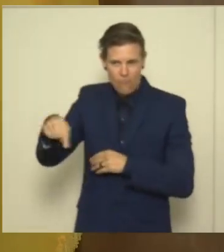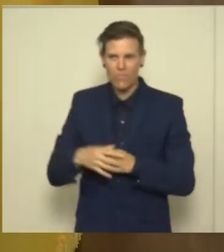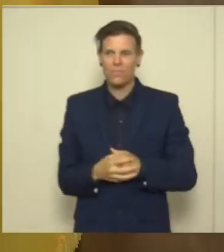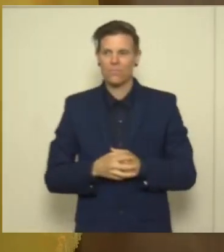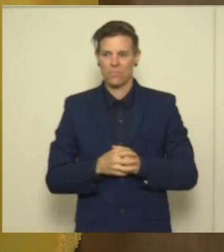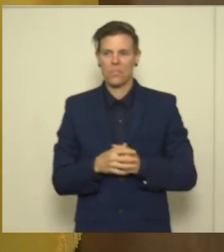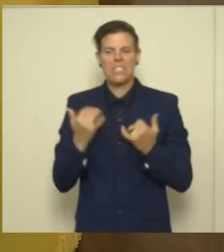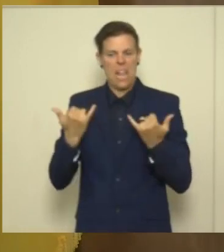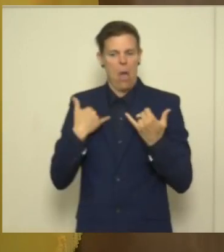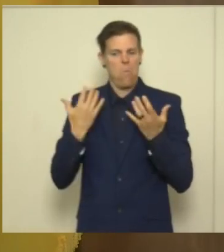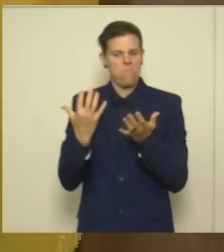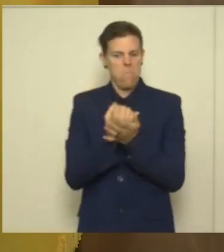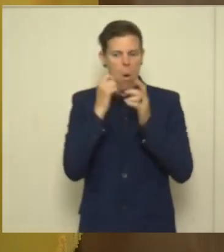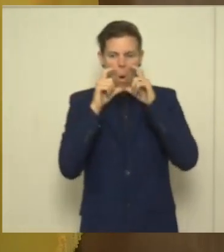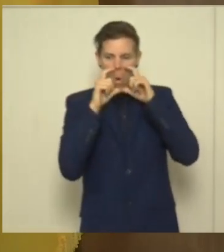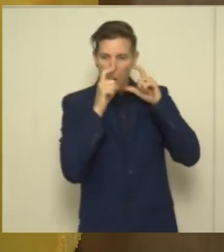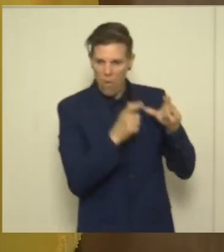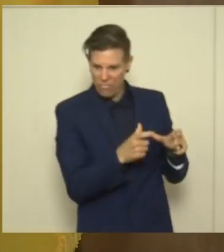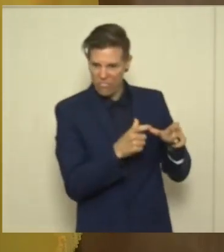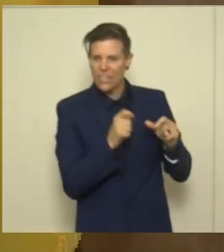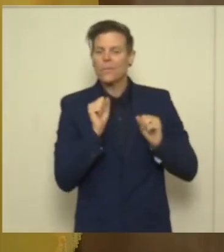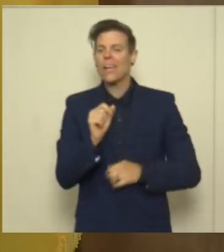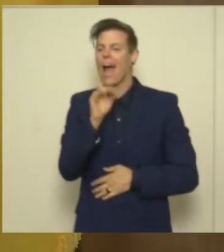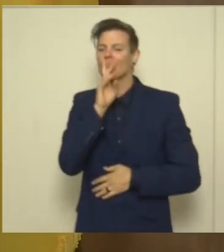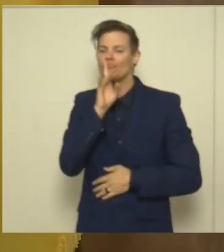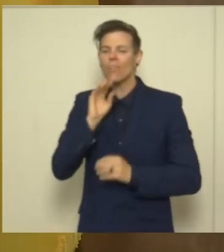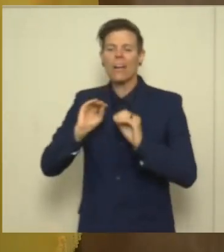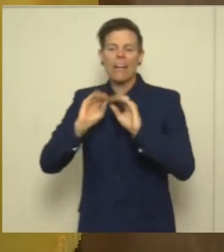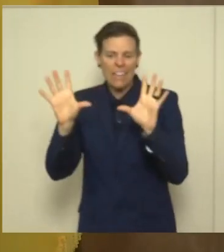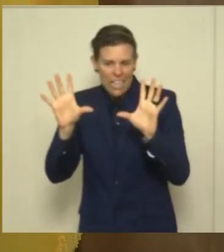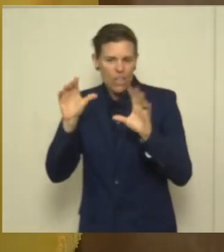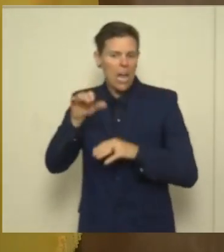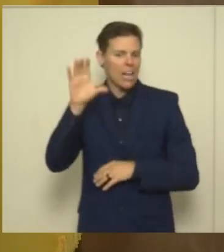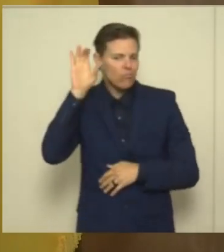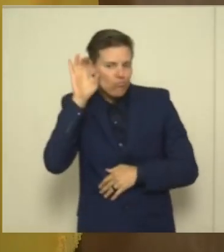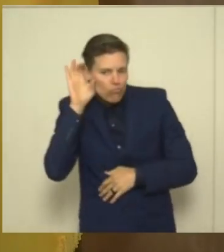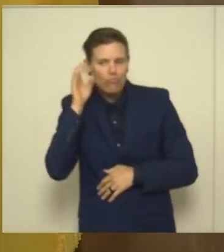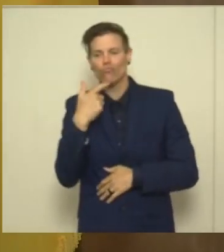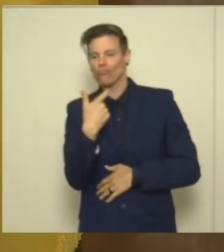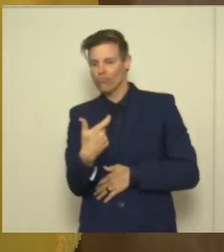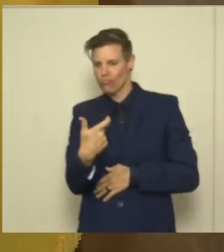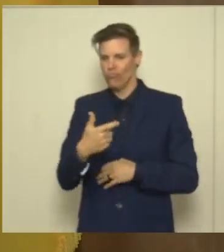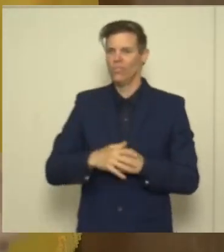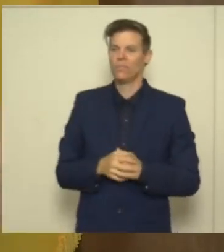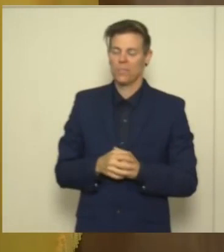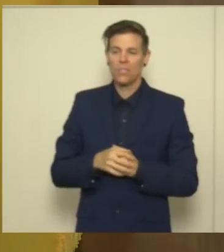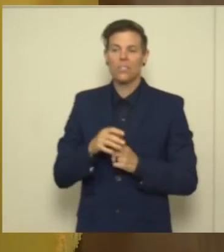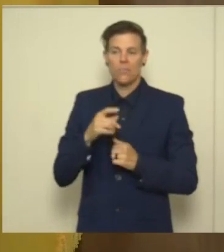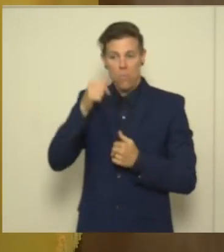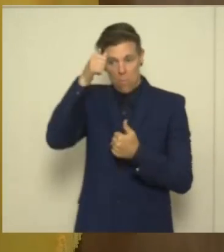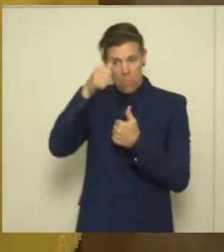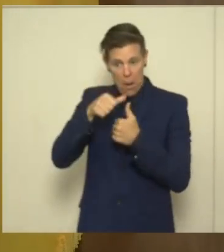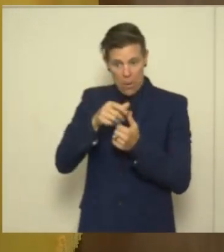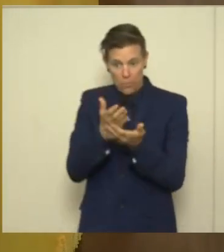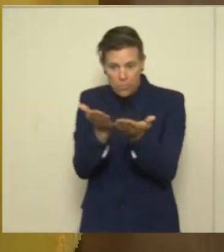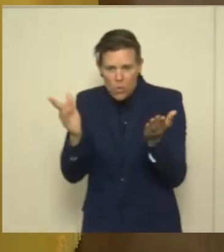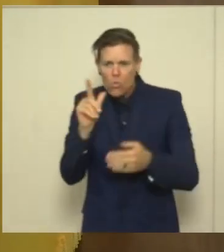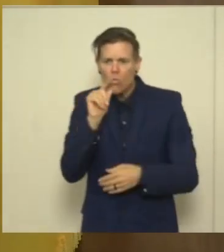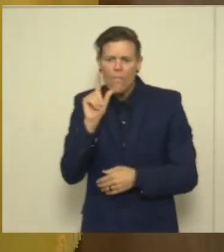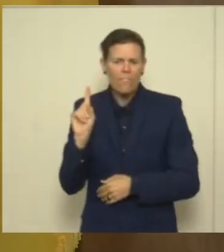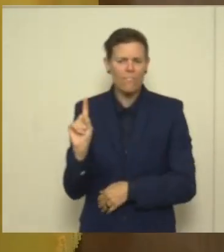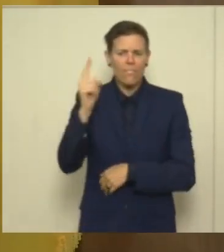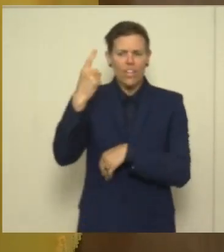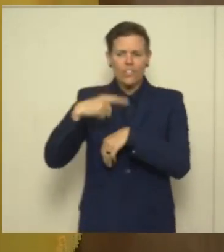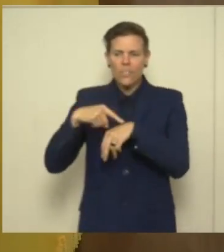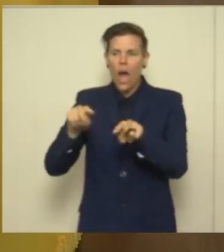that I can be heard clearly. And again, for folks who are watching for the first time, as each of the speakers, there's only two of us